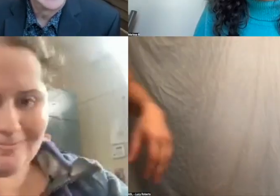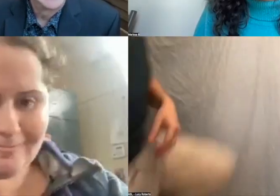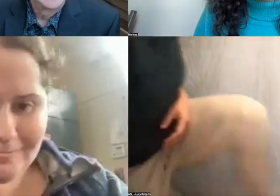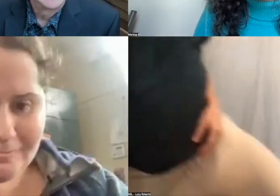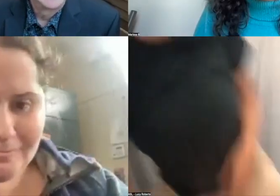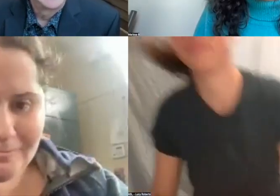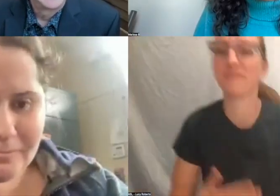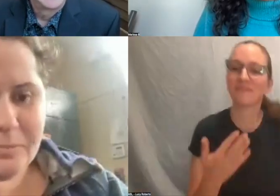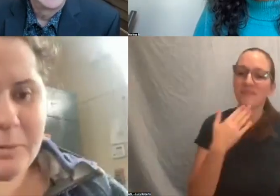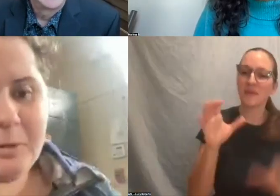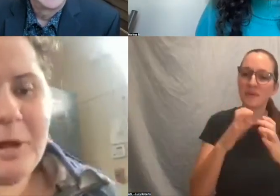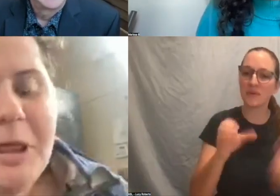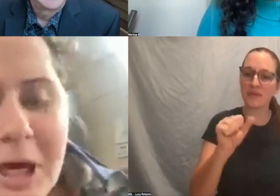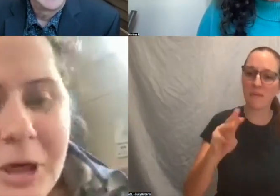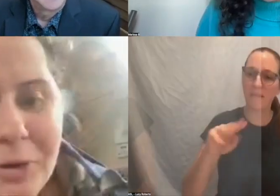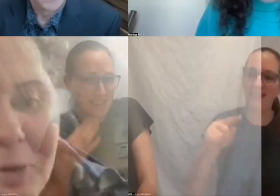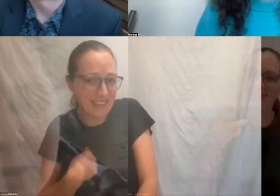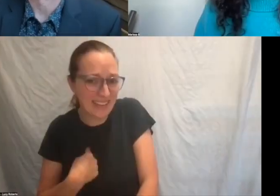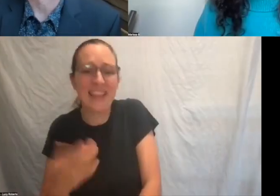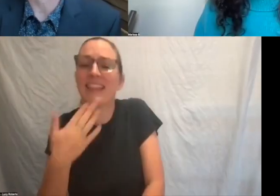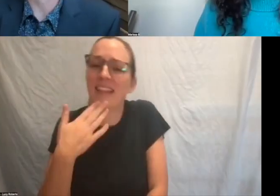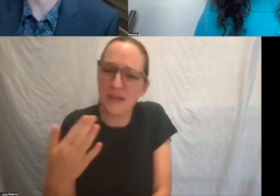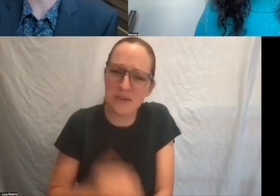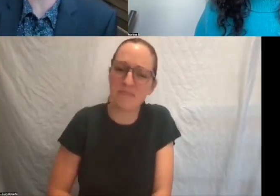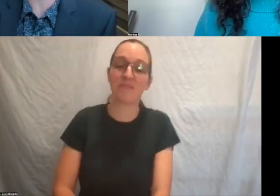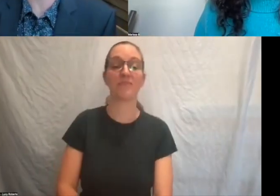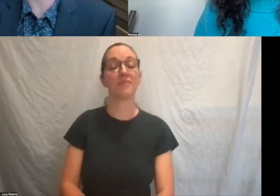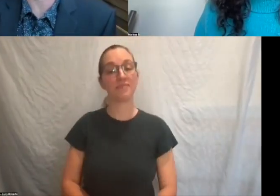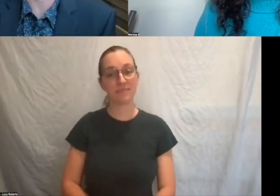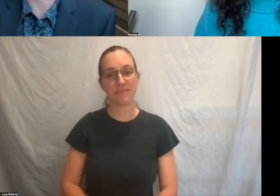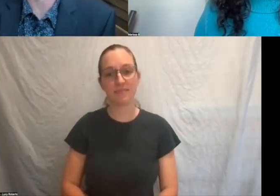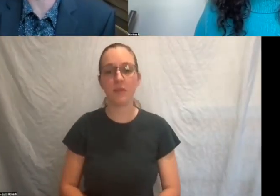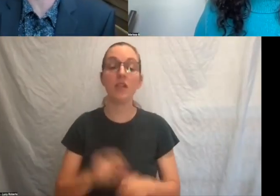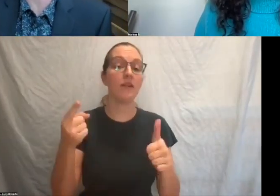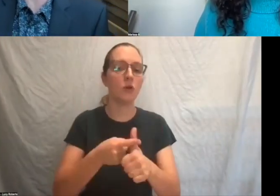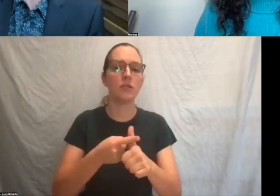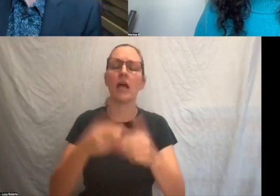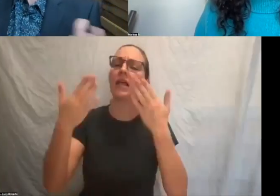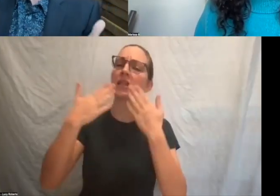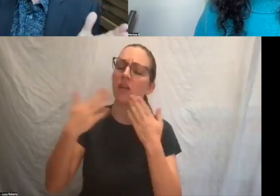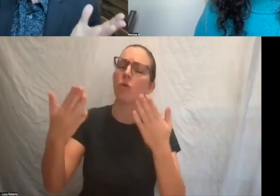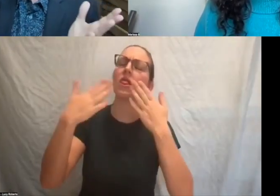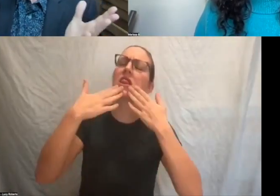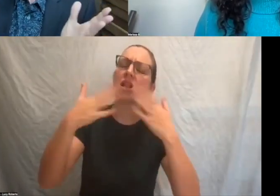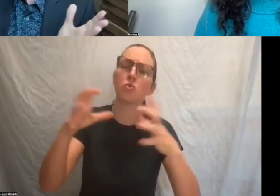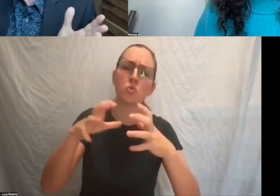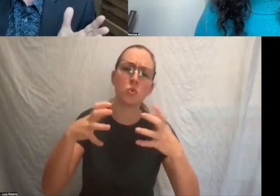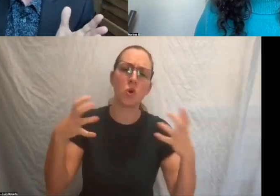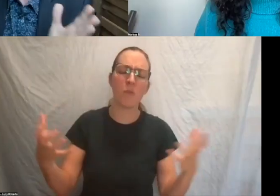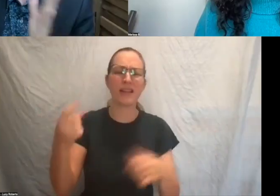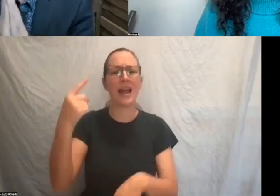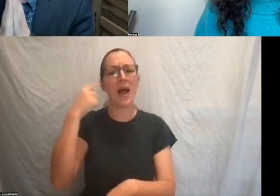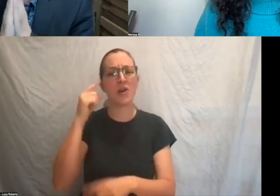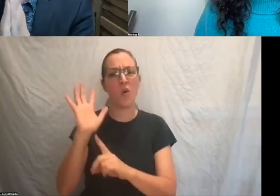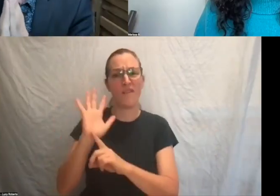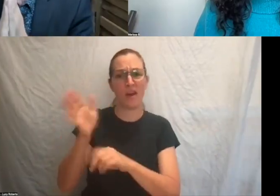Samantha. Thank you. I want to first of all thank you so much. I know we went about 5 minutes